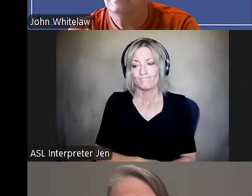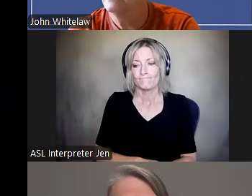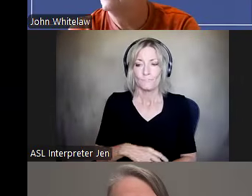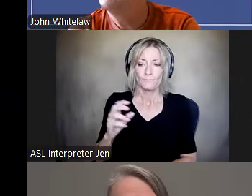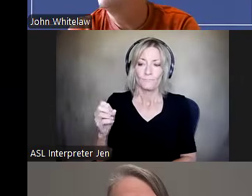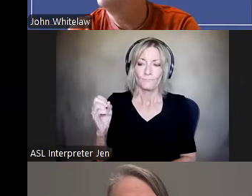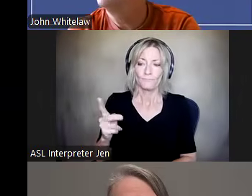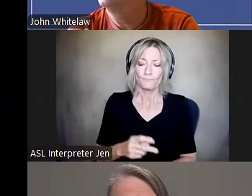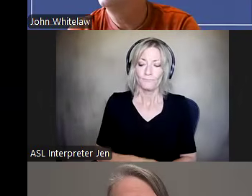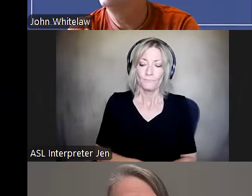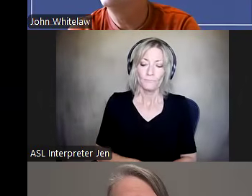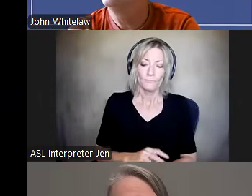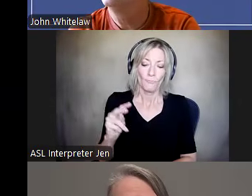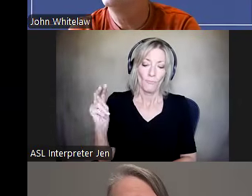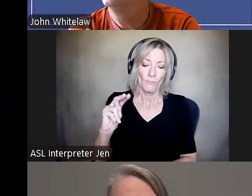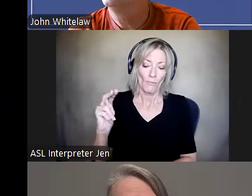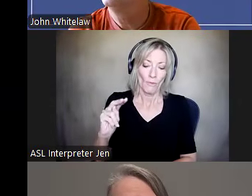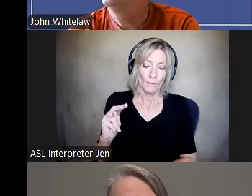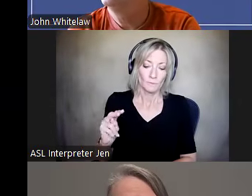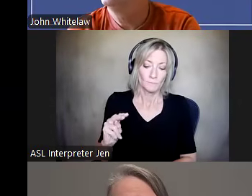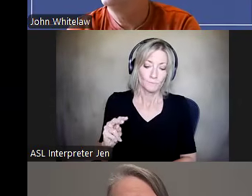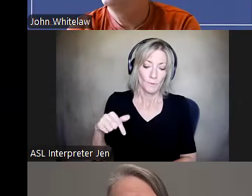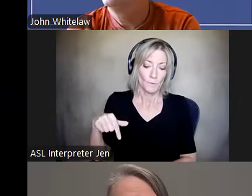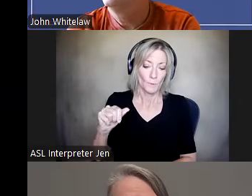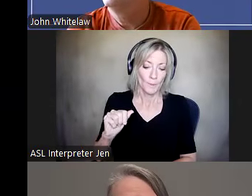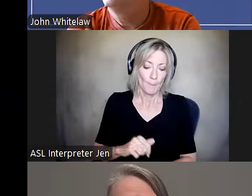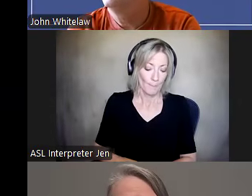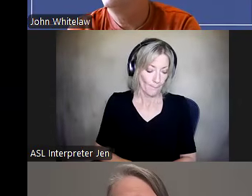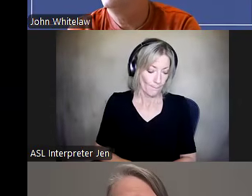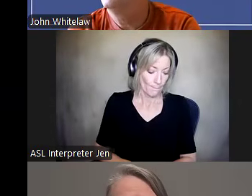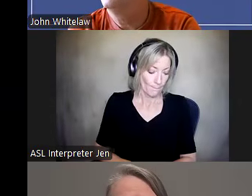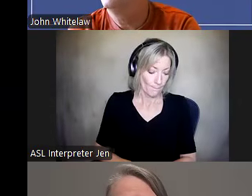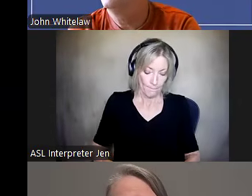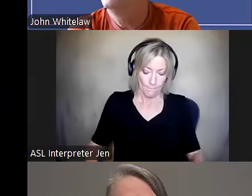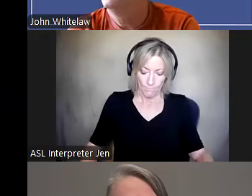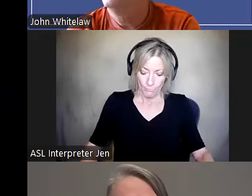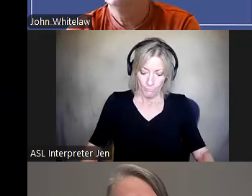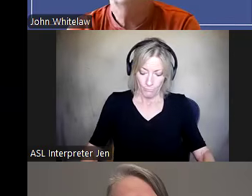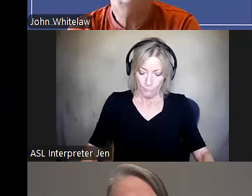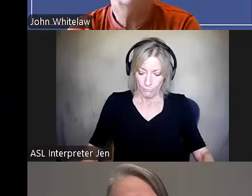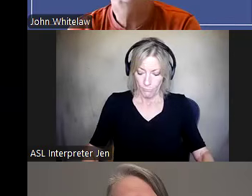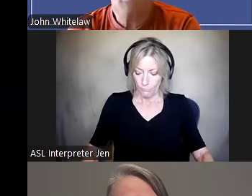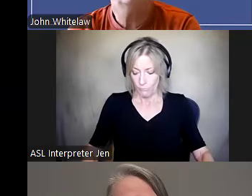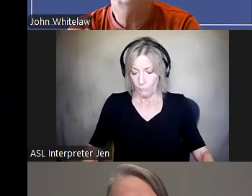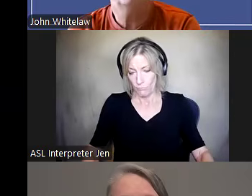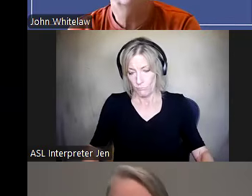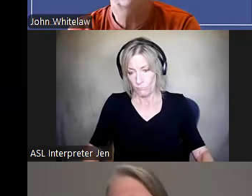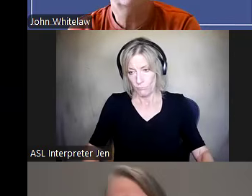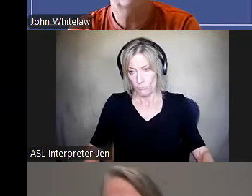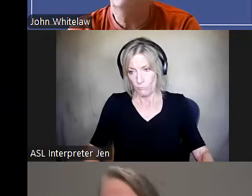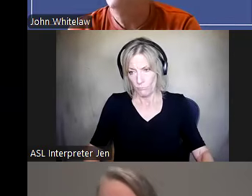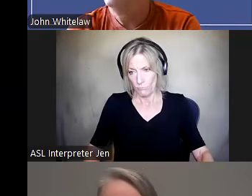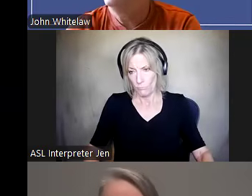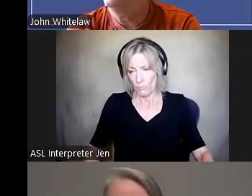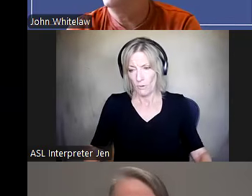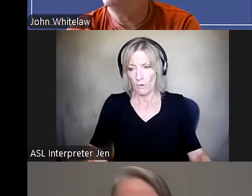Okay, I'm just looking through the questions here to see if there's any ones we can do So I'll do live one here. while you're